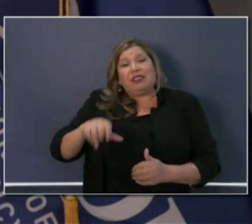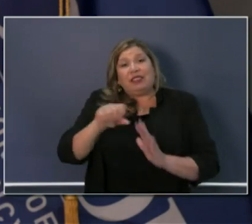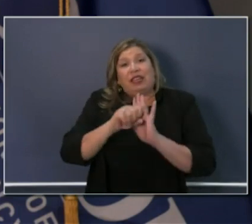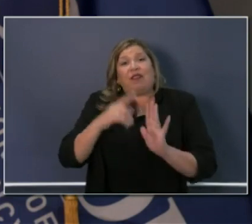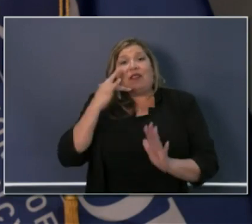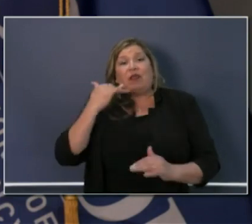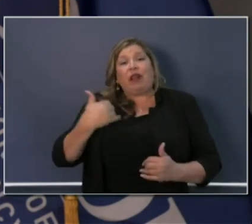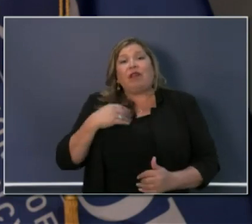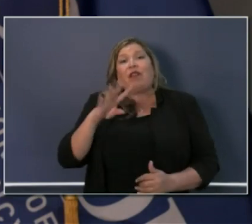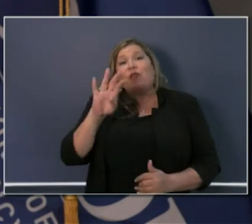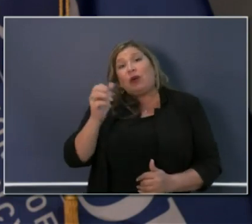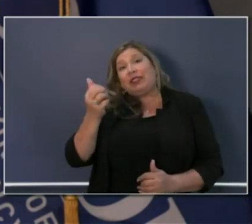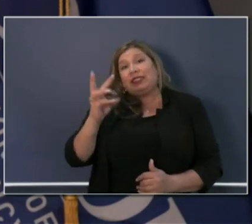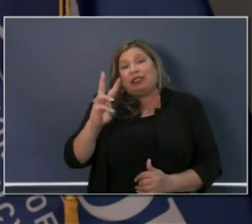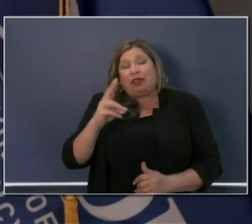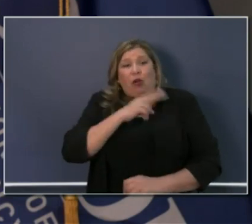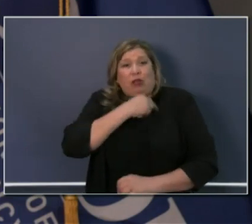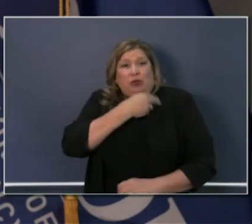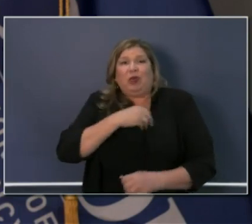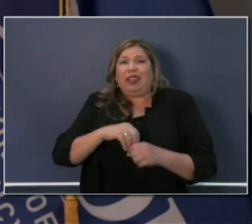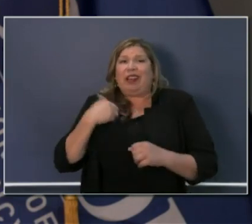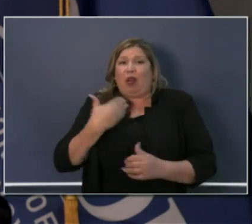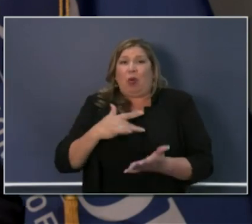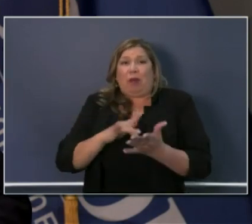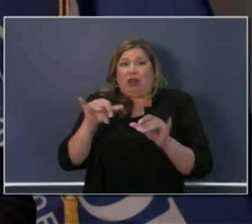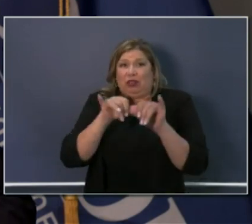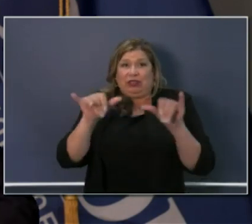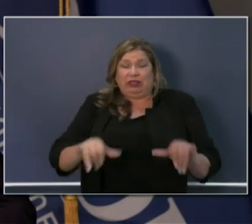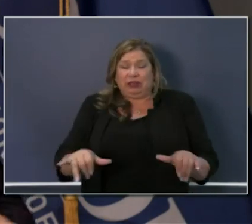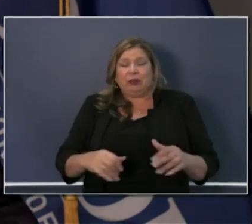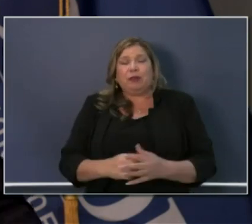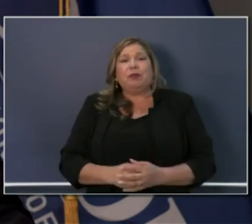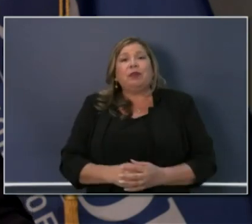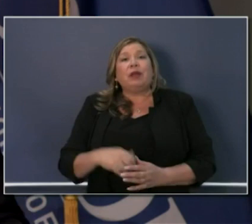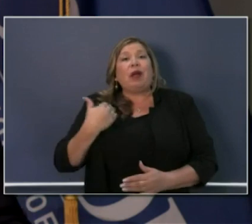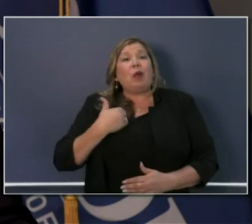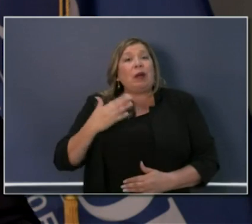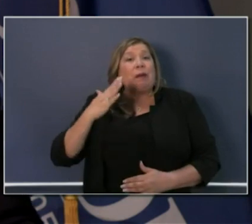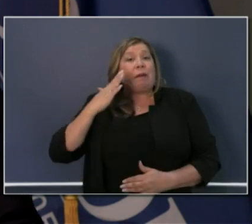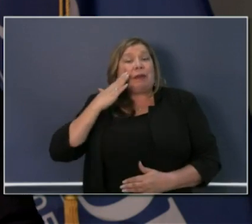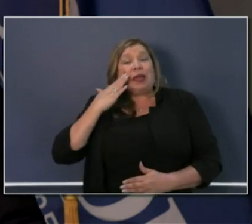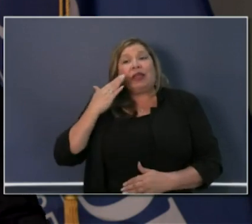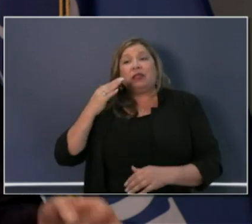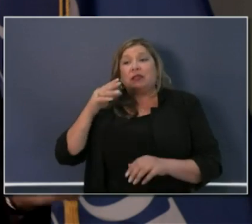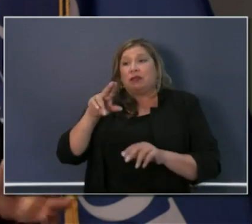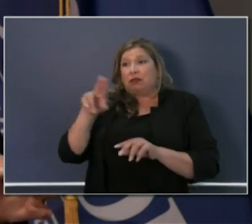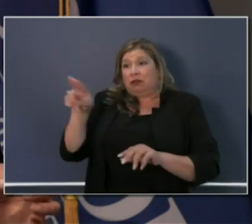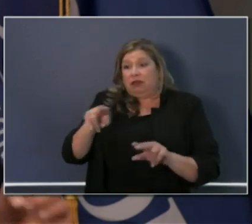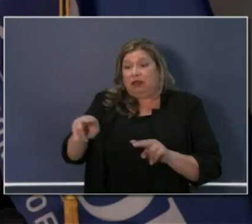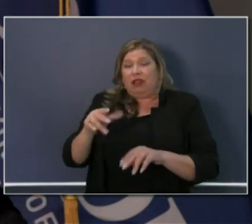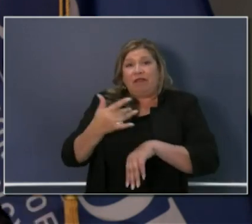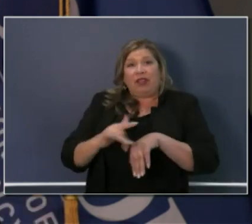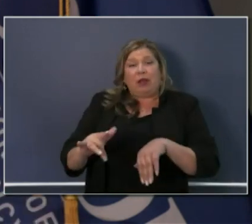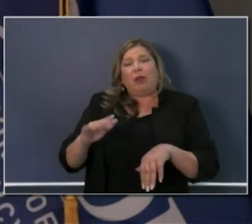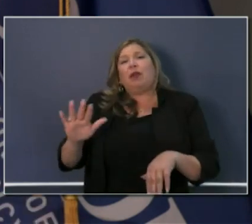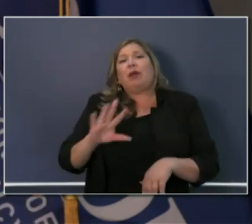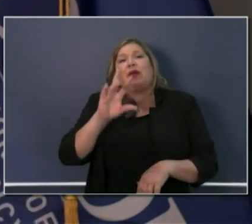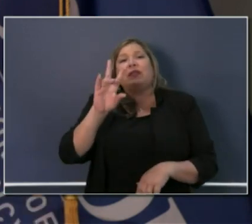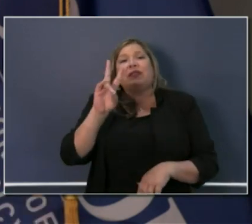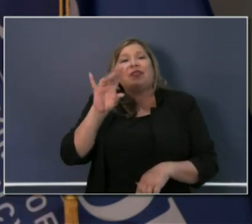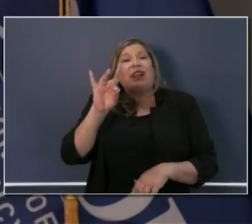416 hospitals in the system. We have a bed capacity staffed currently about